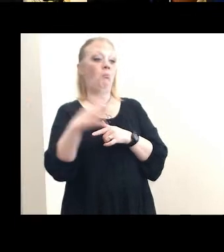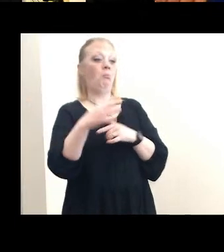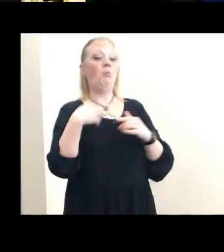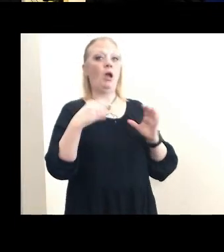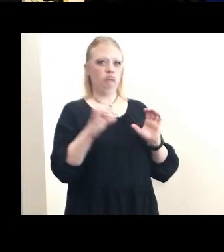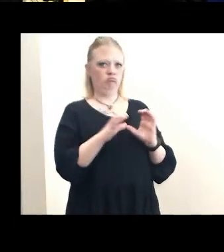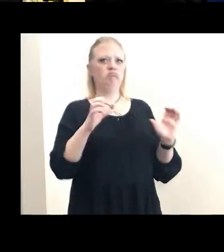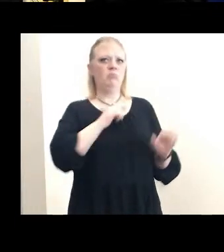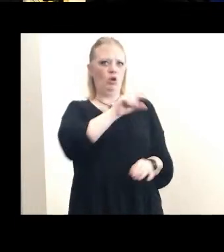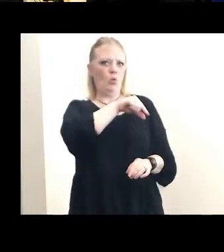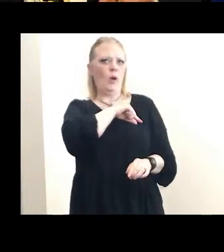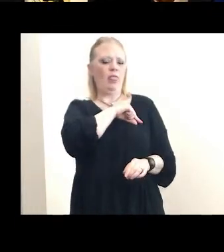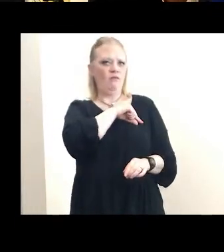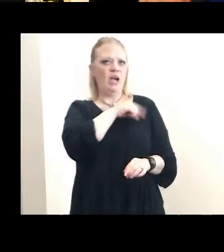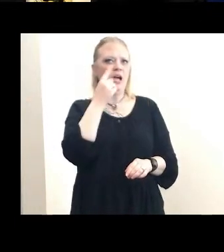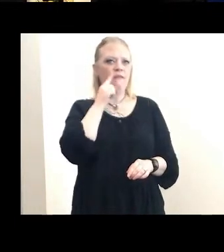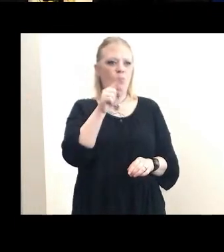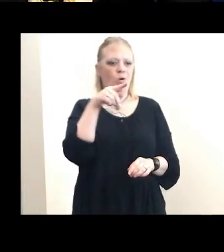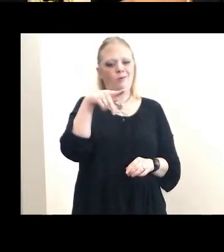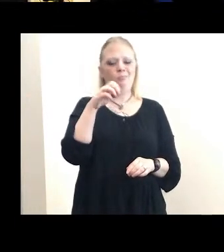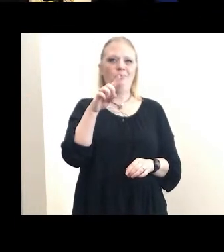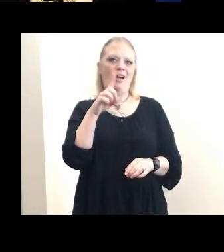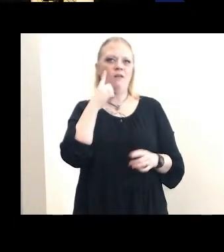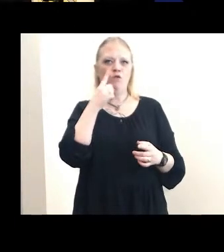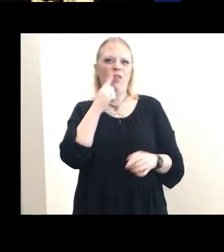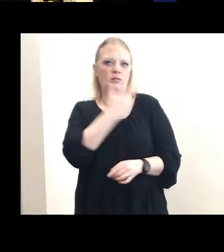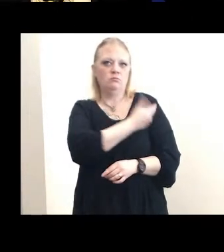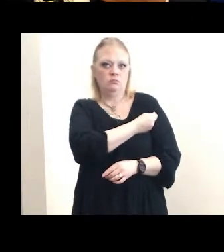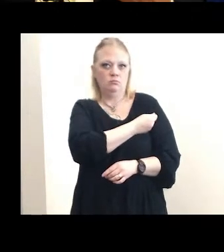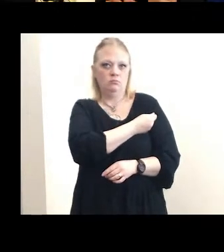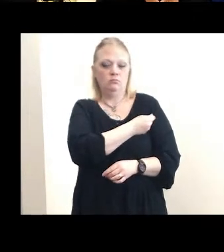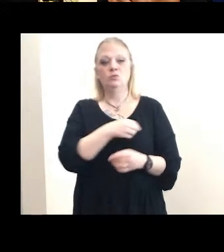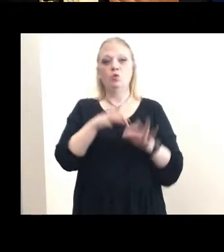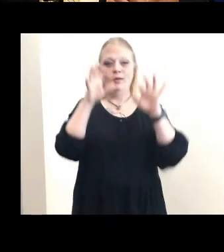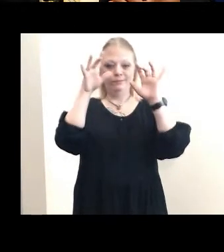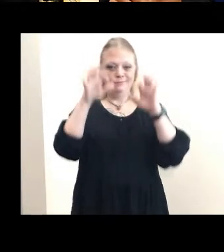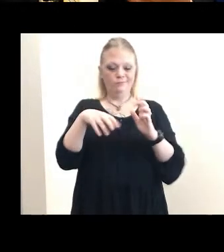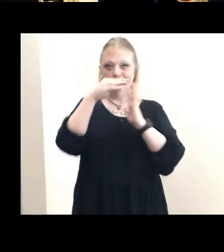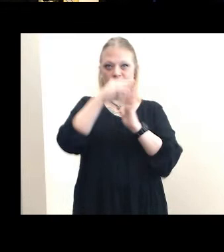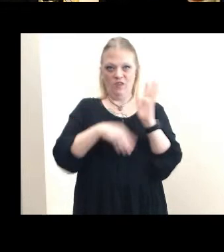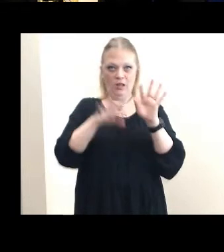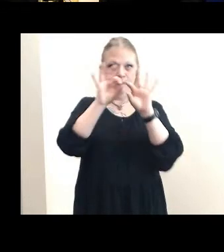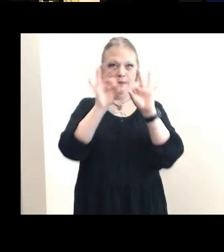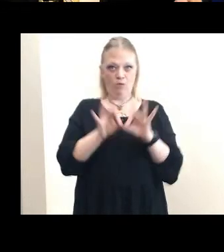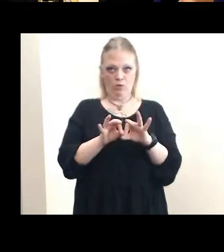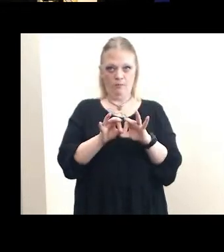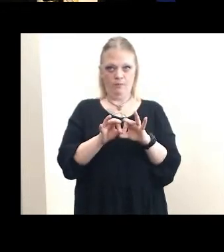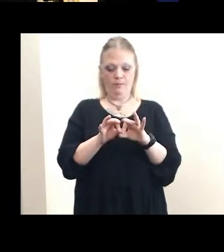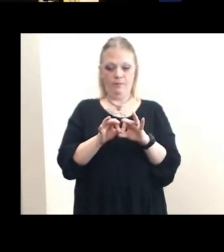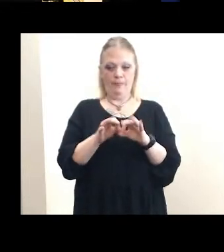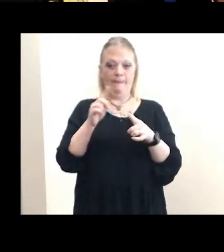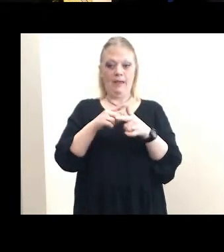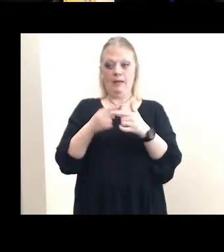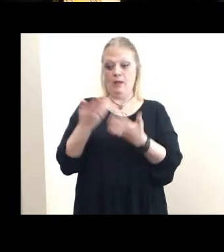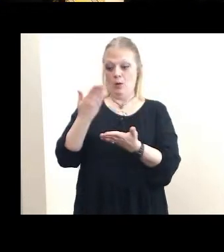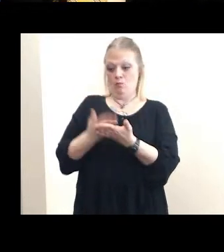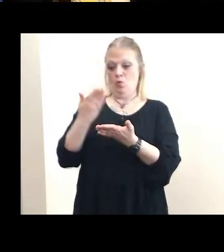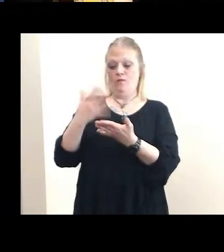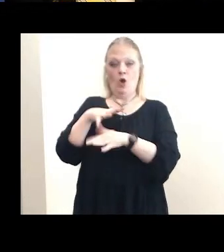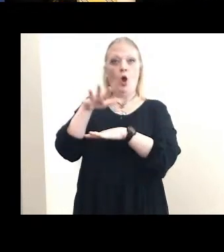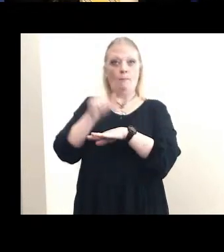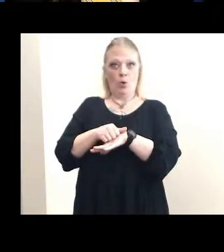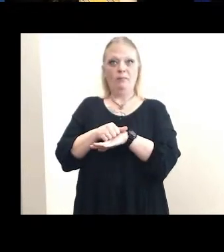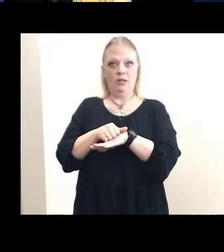that they qualify for the pod. After they fill out the form, they get the proof that, hey, I got an appointment.